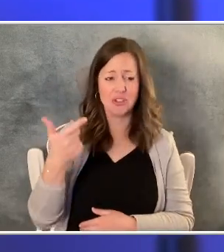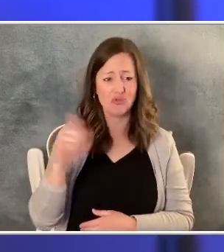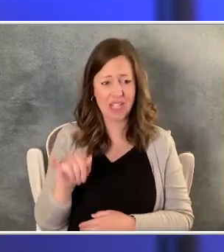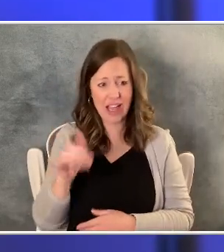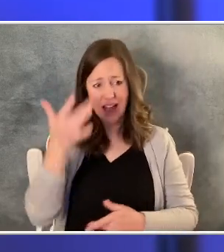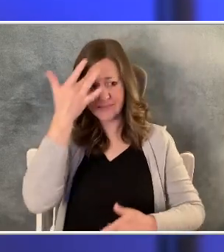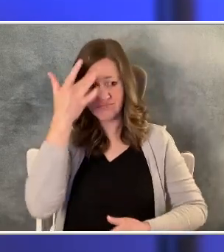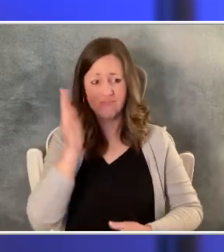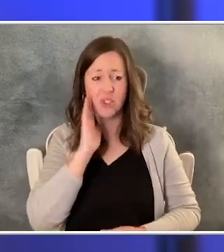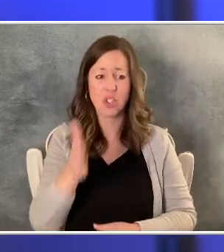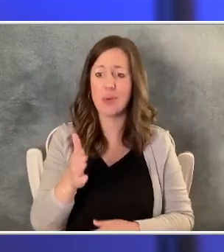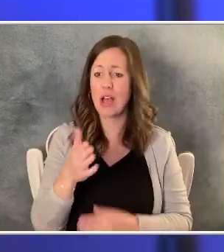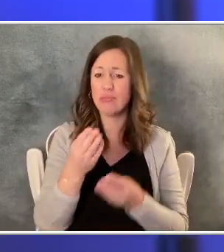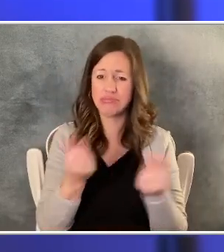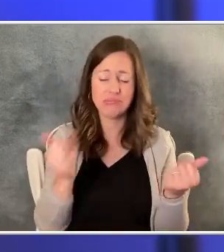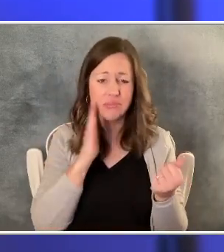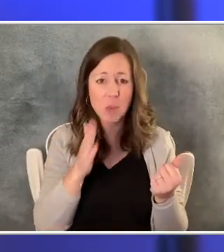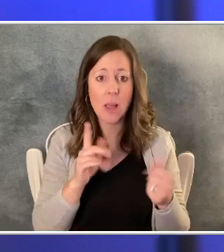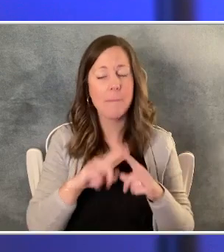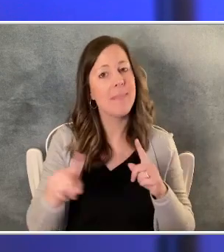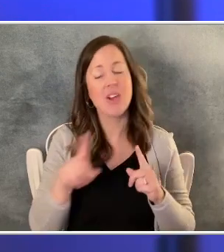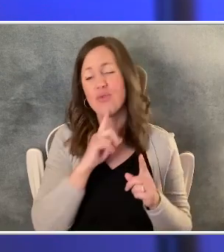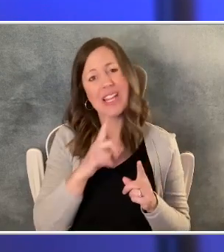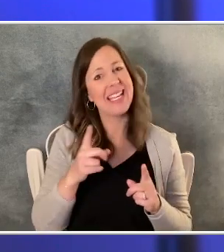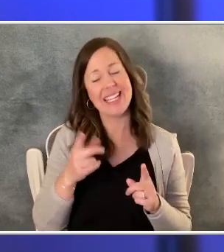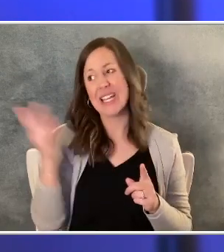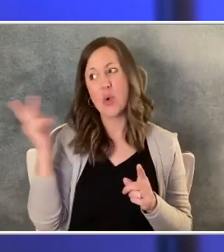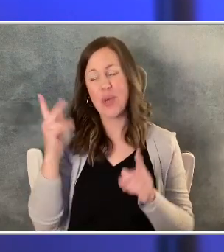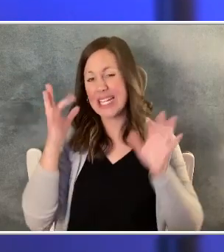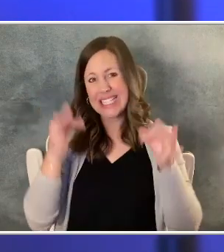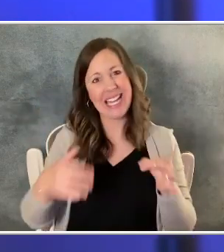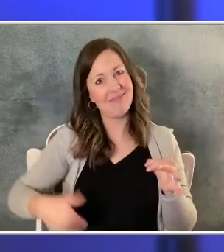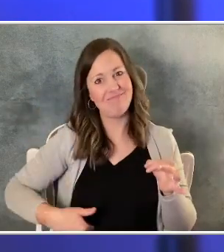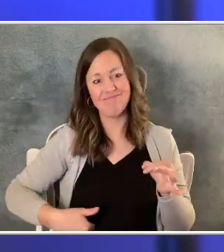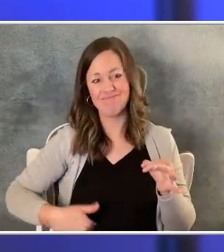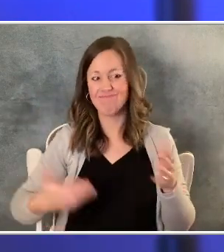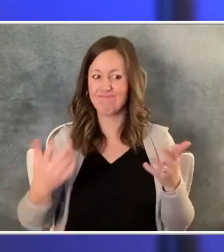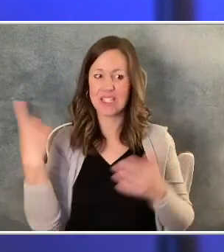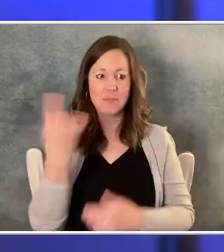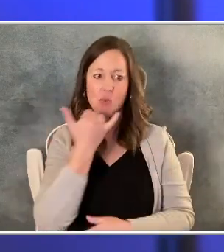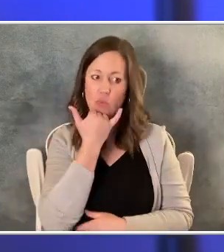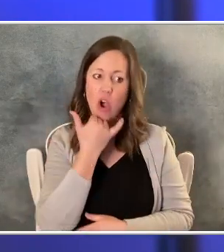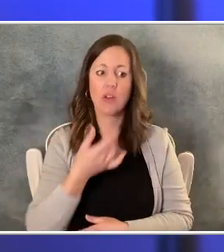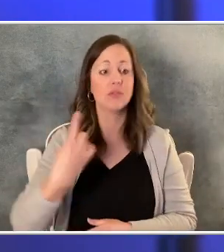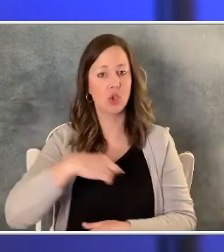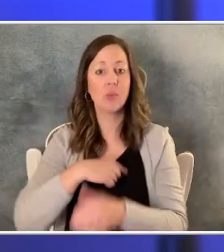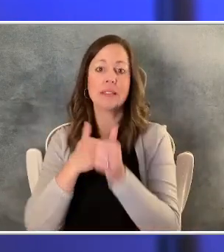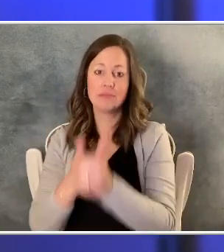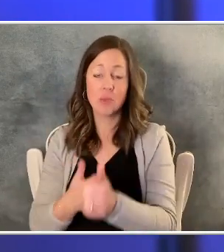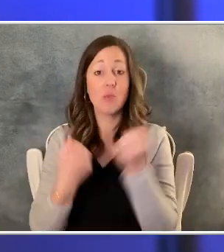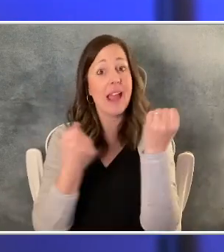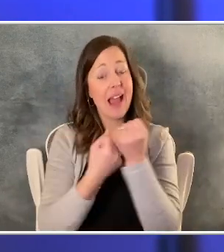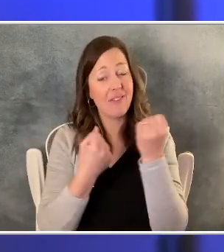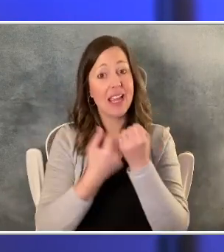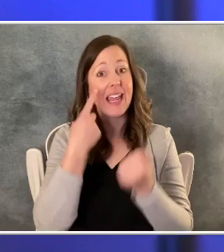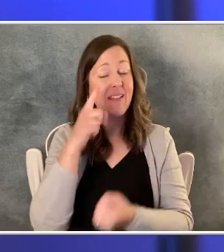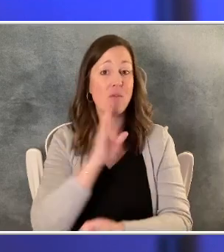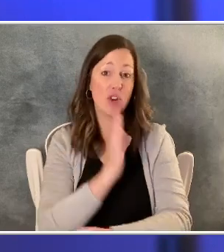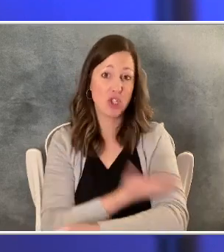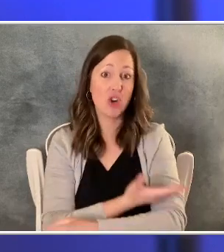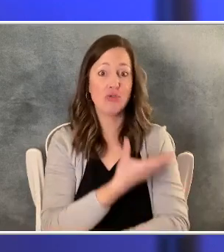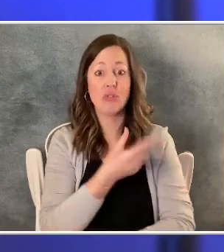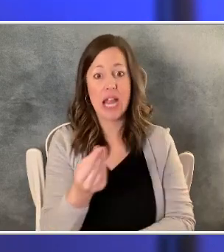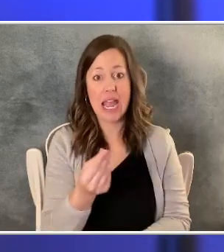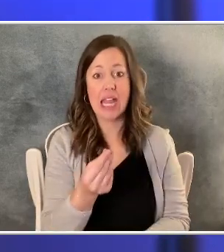it. But in the end, our gut told us different, and we listened to that, and we advocated for her. And we are